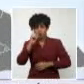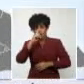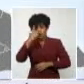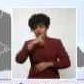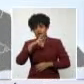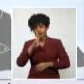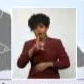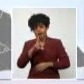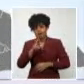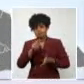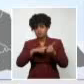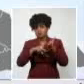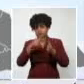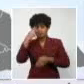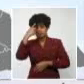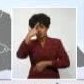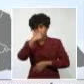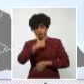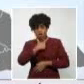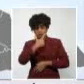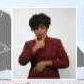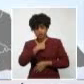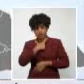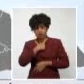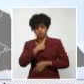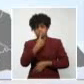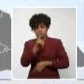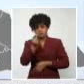new cases. This represents